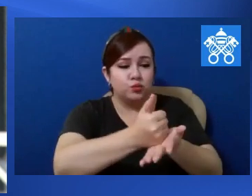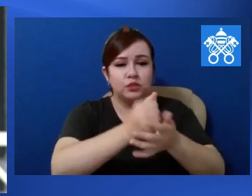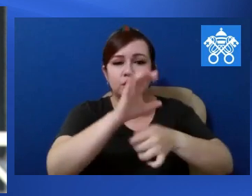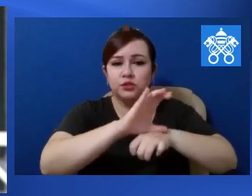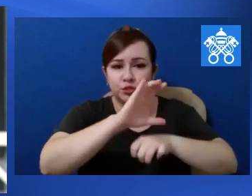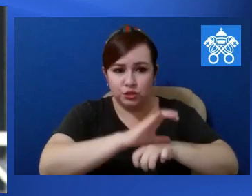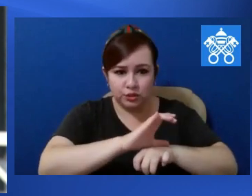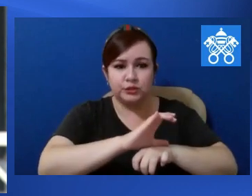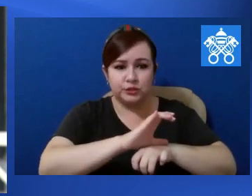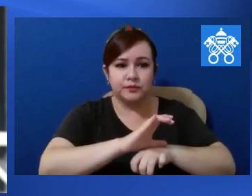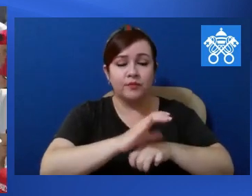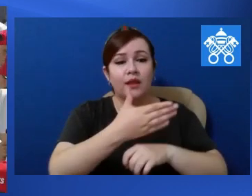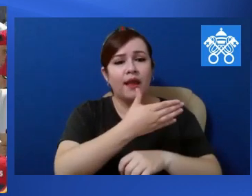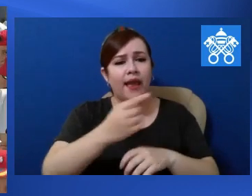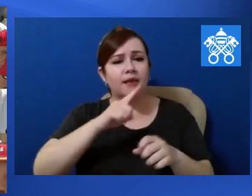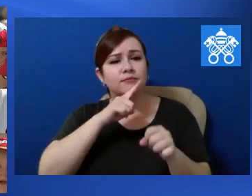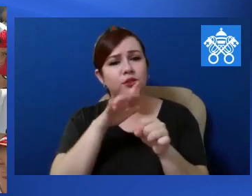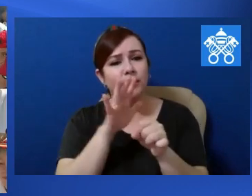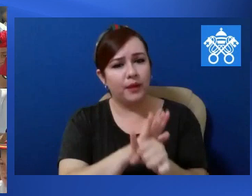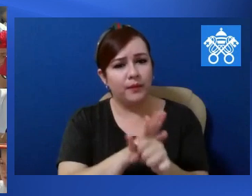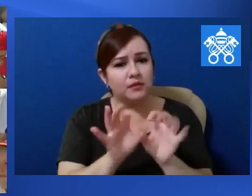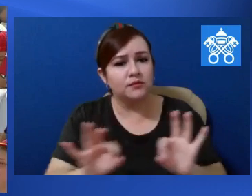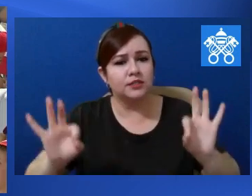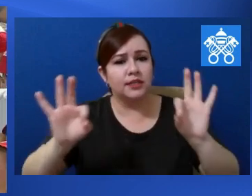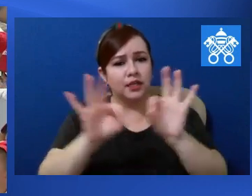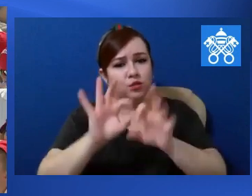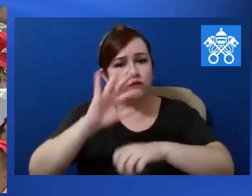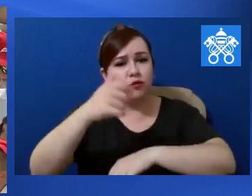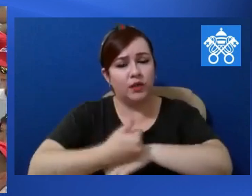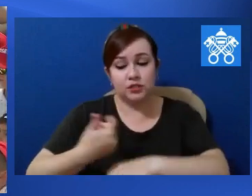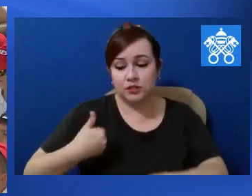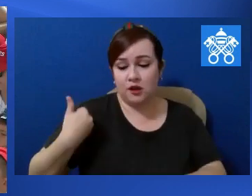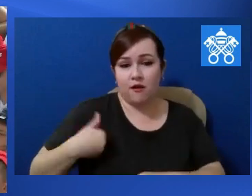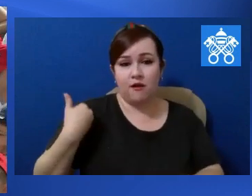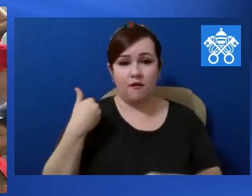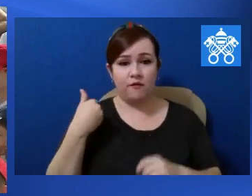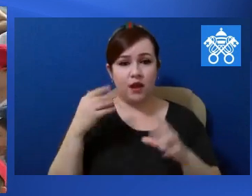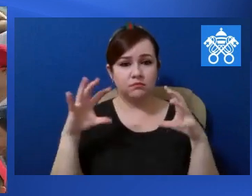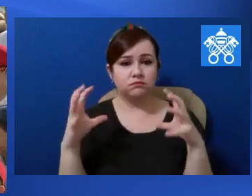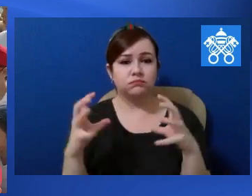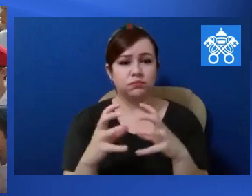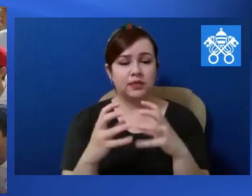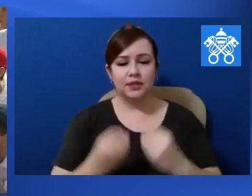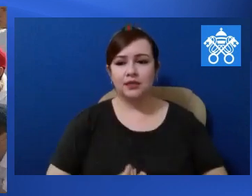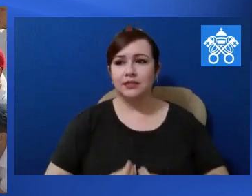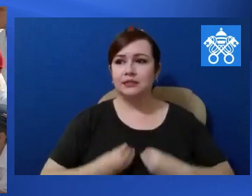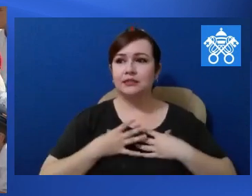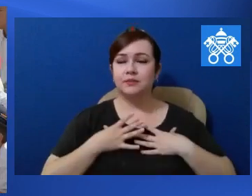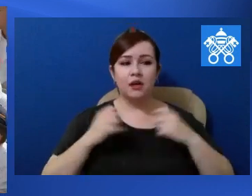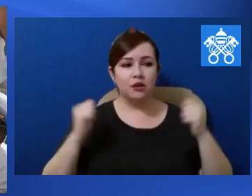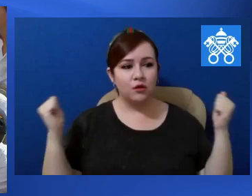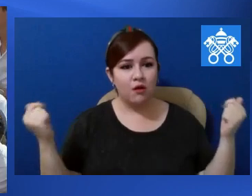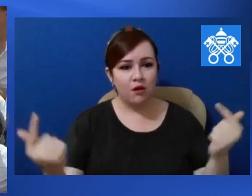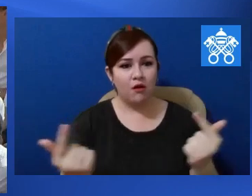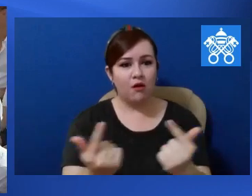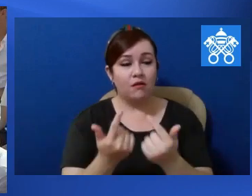evangelization. In this way, if we can say that each saint is a mission planned by the Father